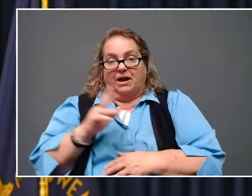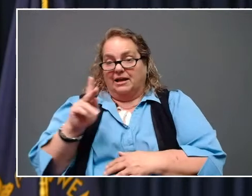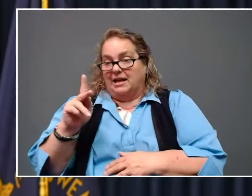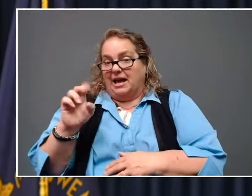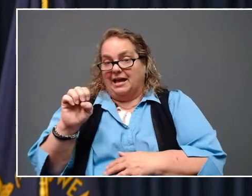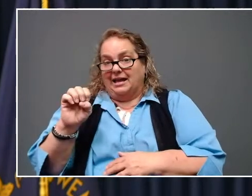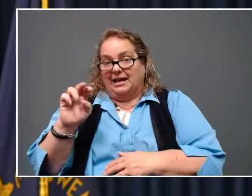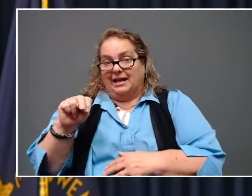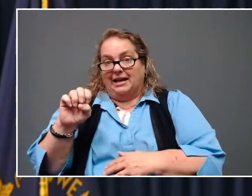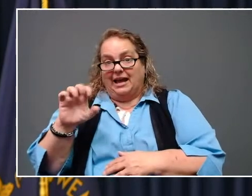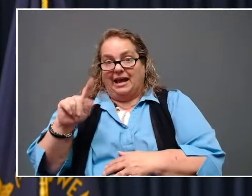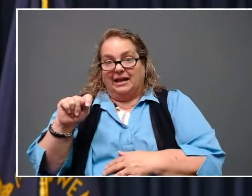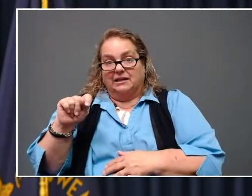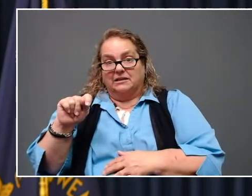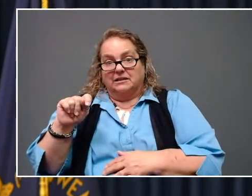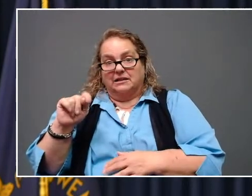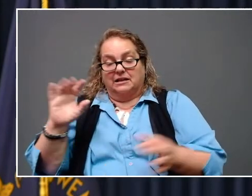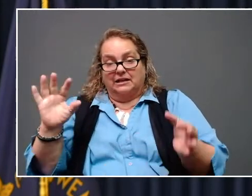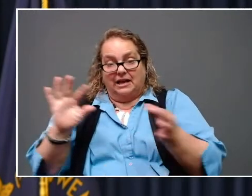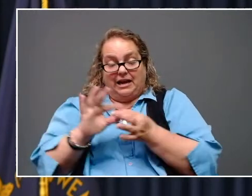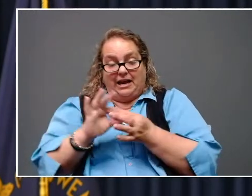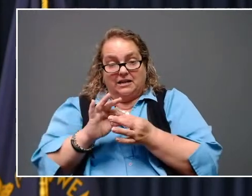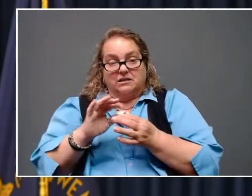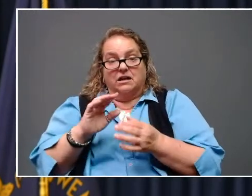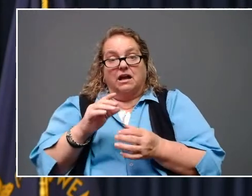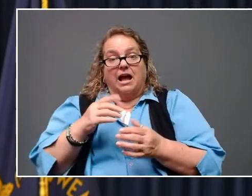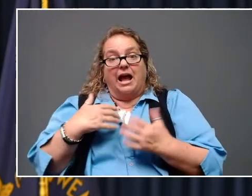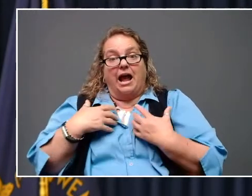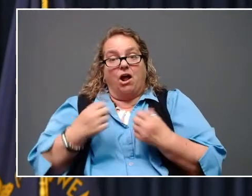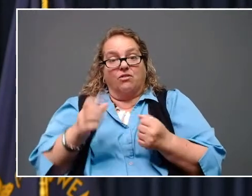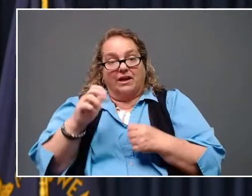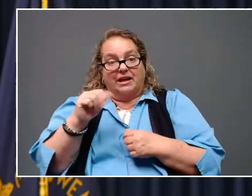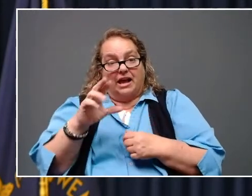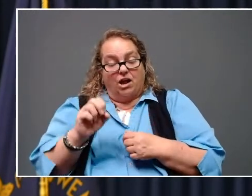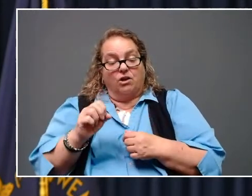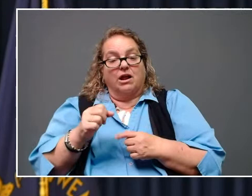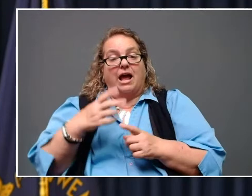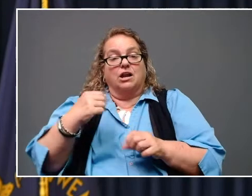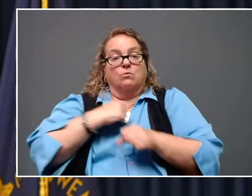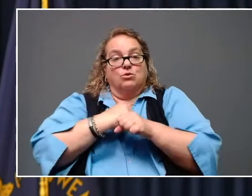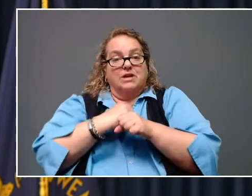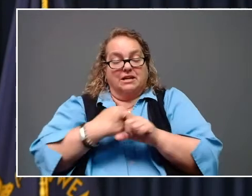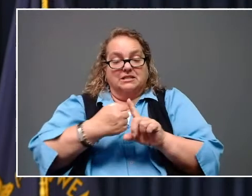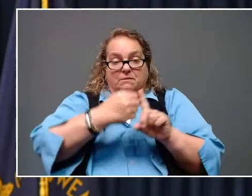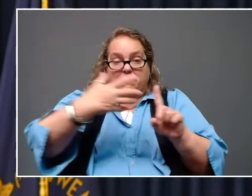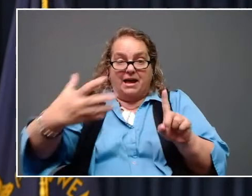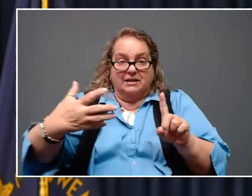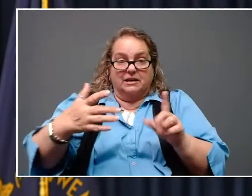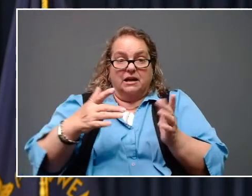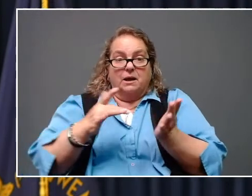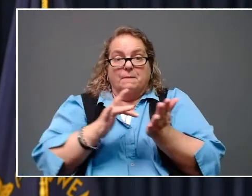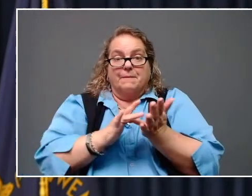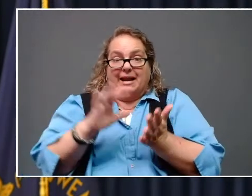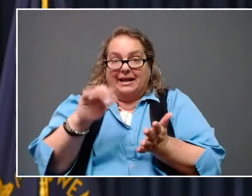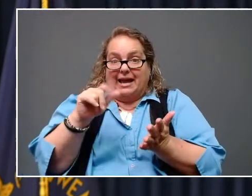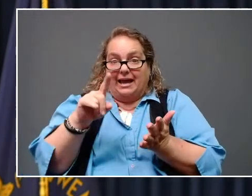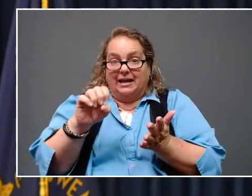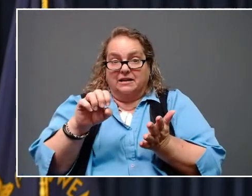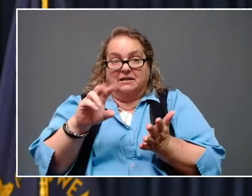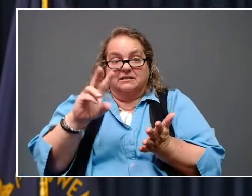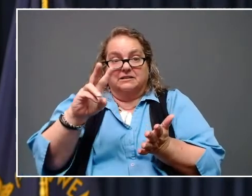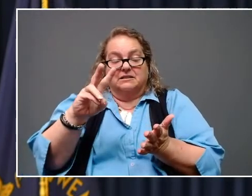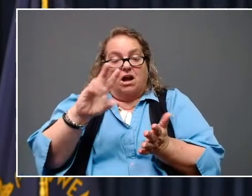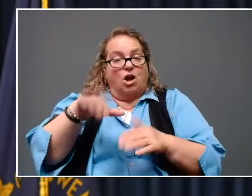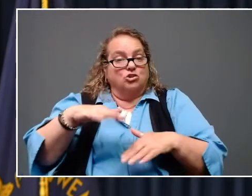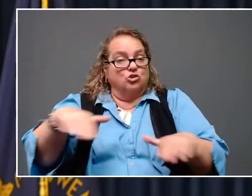we continue to protect expanded Medicaid. Over 660,000 Kentucky children, all children of God,